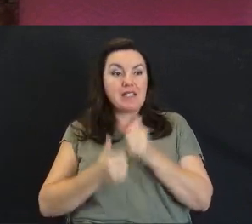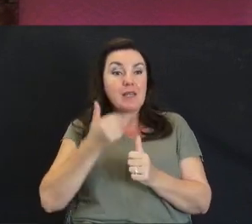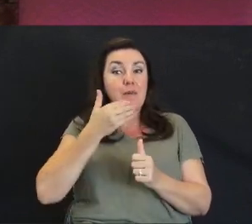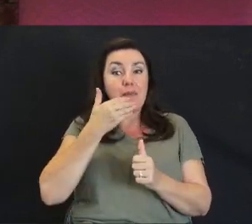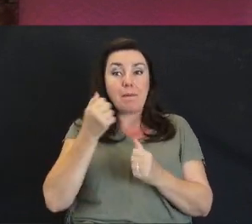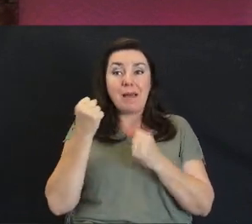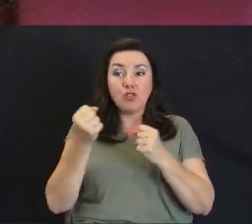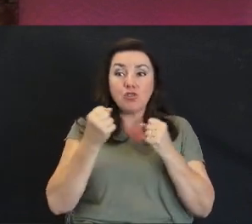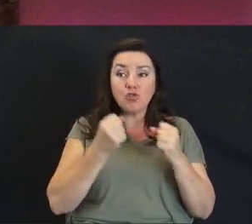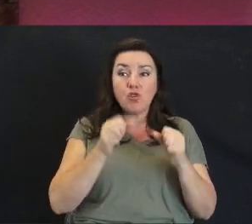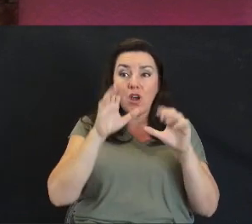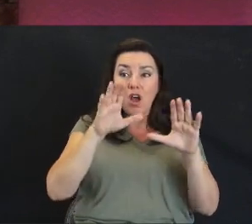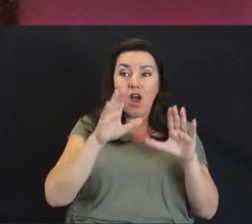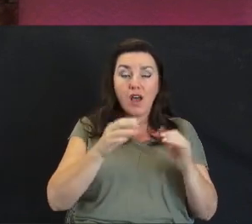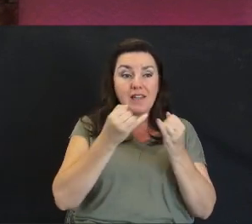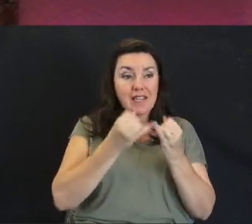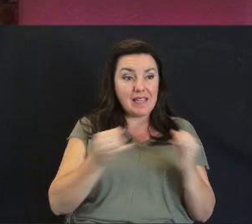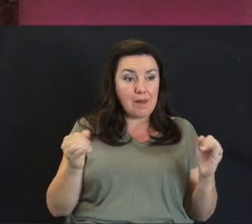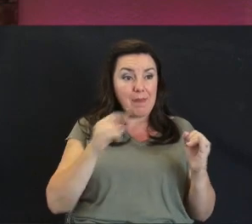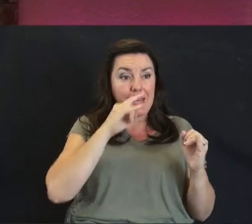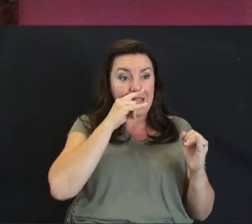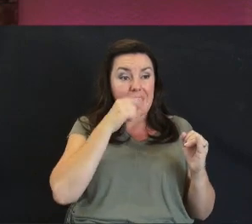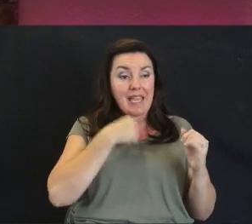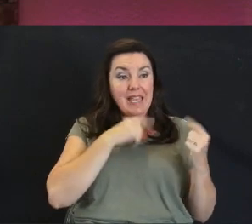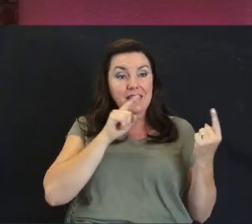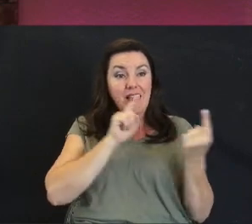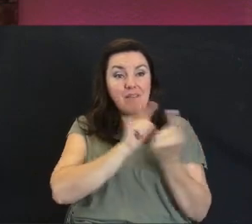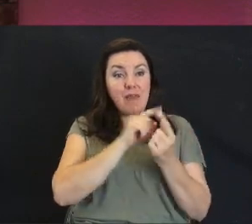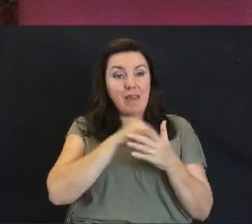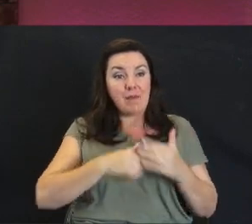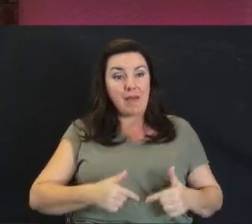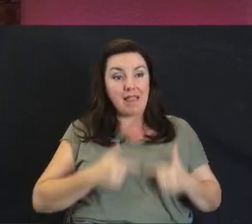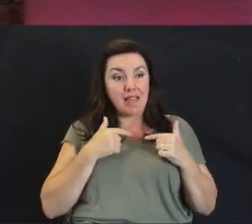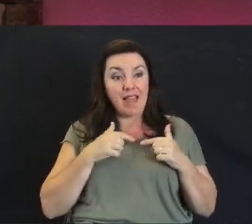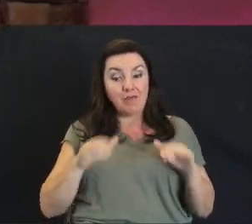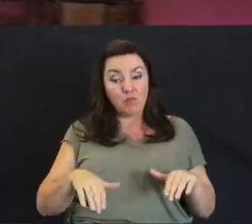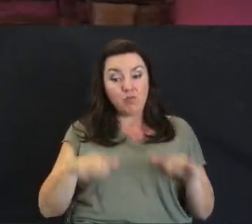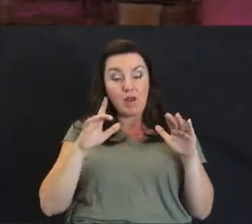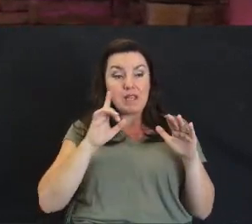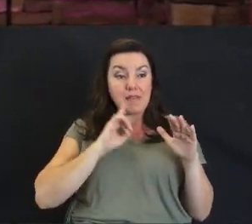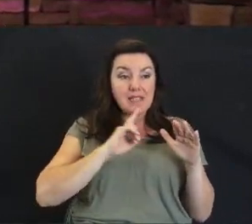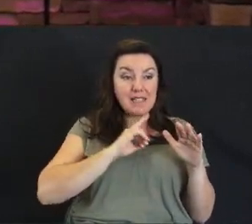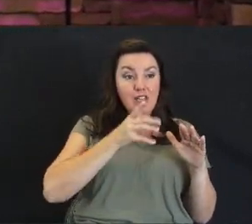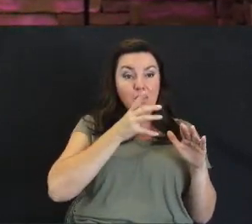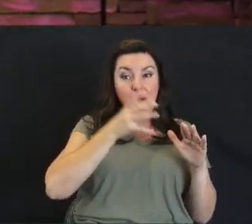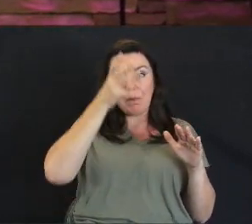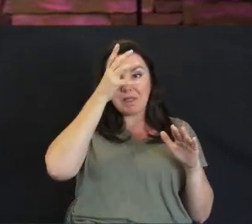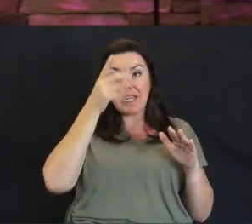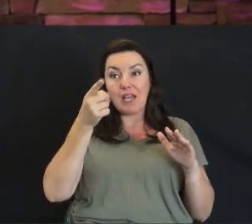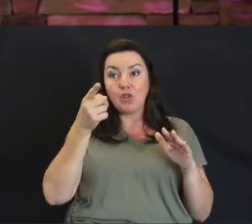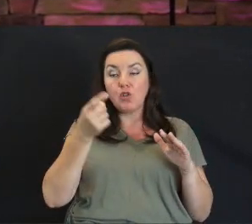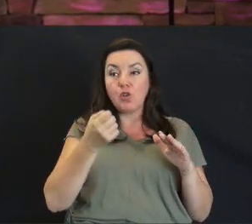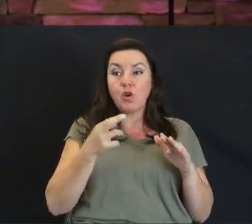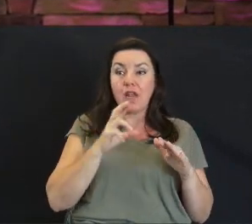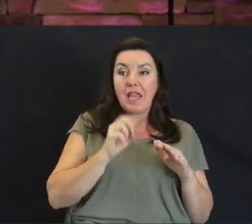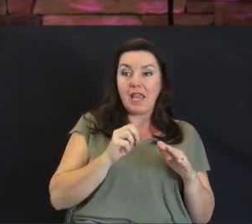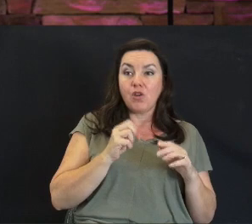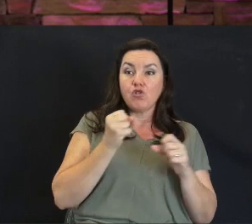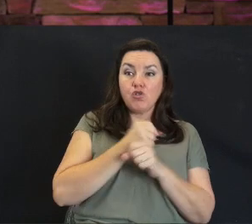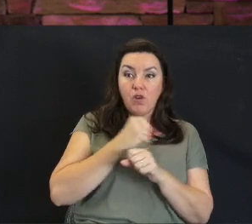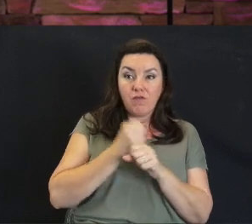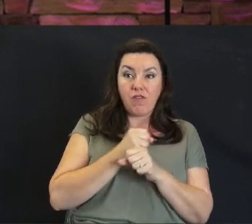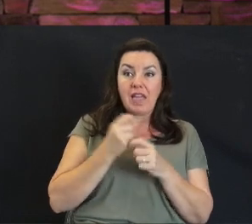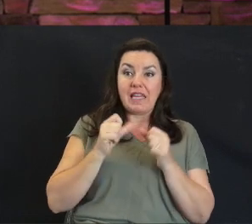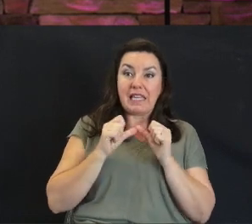Strongest Most awesome Independent kids That I've ever met In my life Have been raised By single moms and dads You are heroes You are fighting the good fight Keep